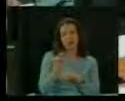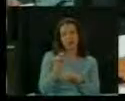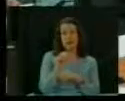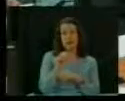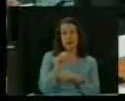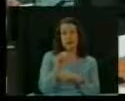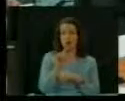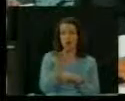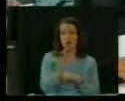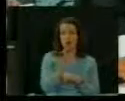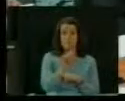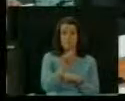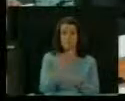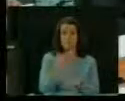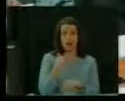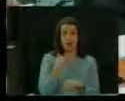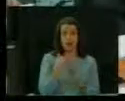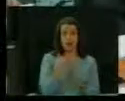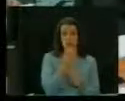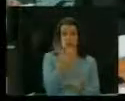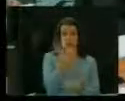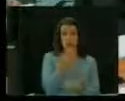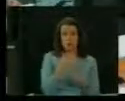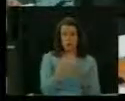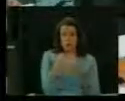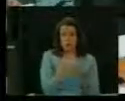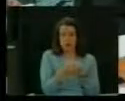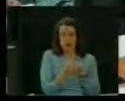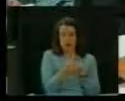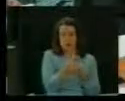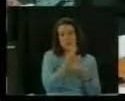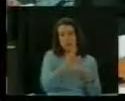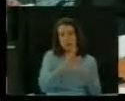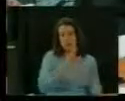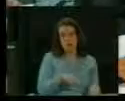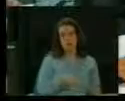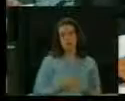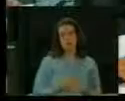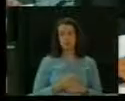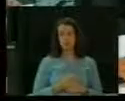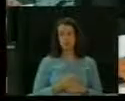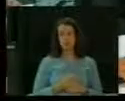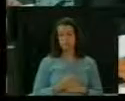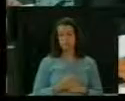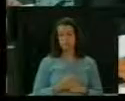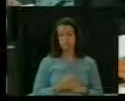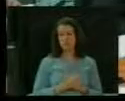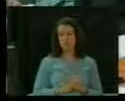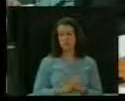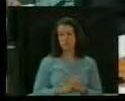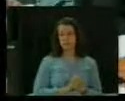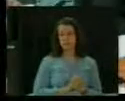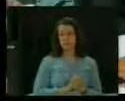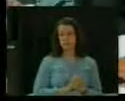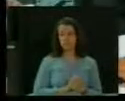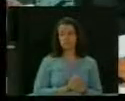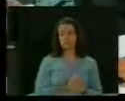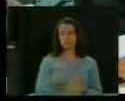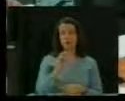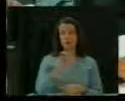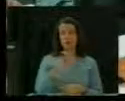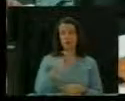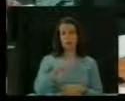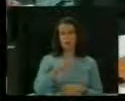over the previous audit, and the audit I believe that the mayor has through tomorrow to finalize his response.